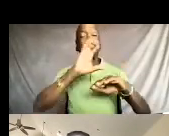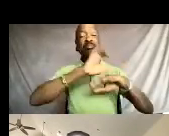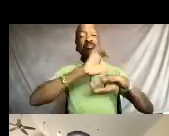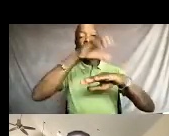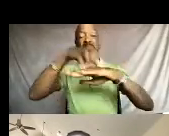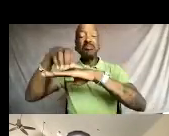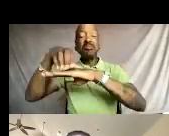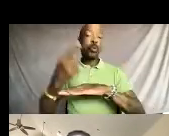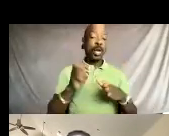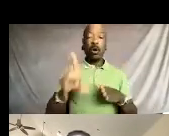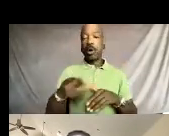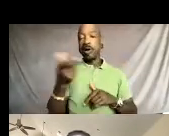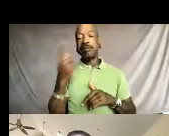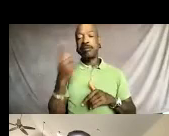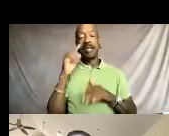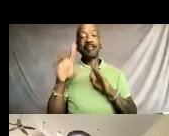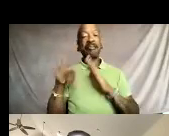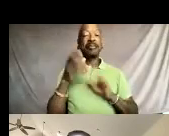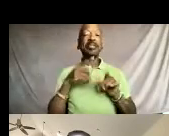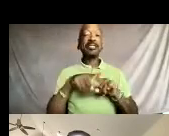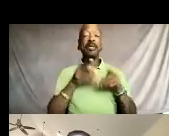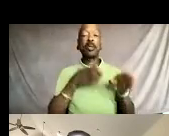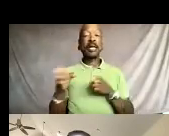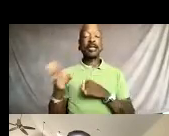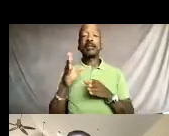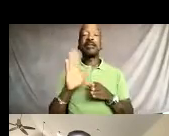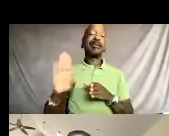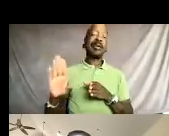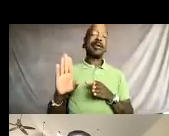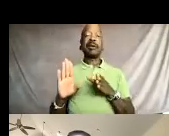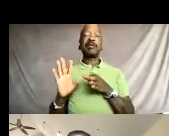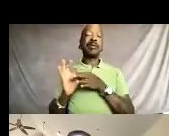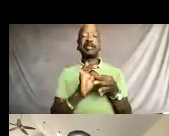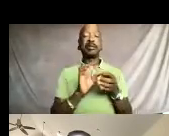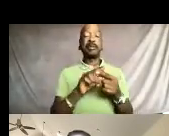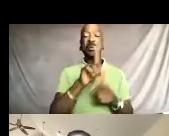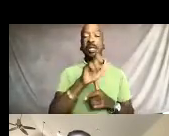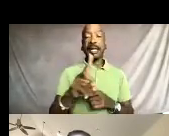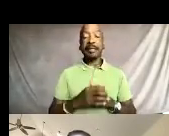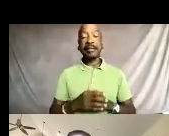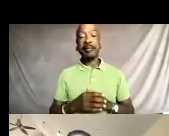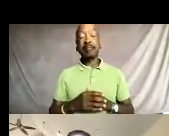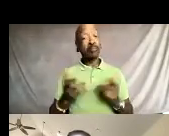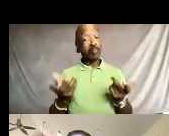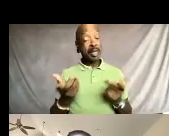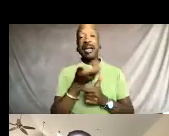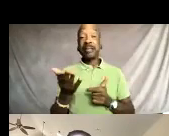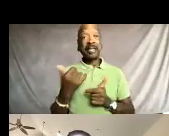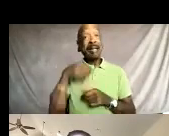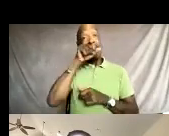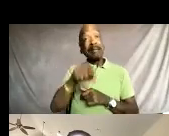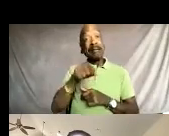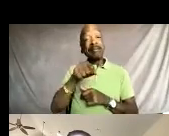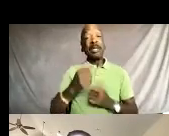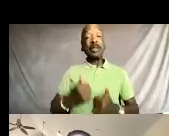their ways to relating with the land. In the words of Fred Moten, everything I love survives dispossession,